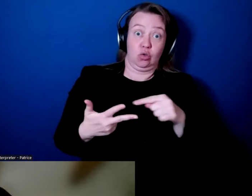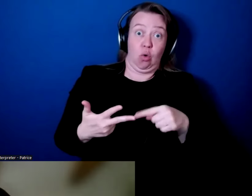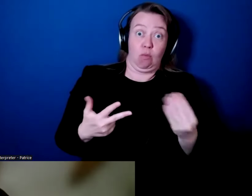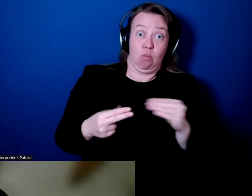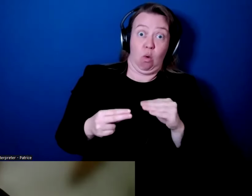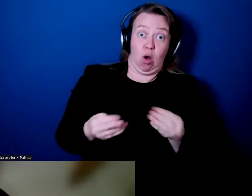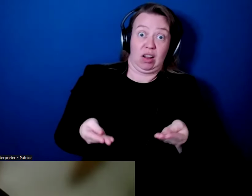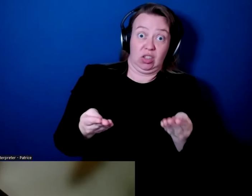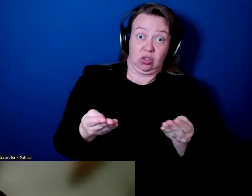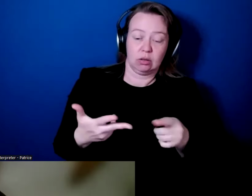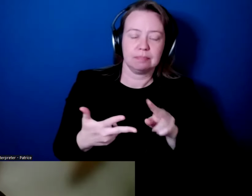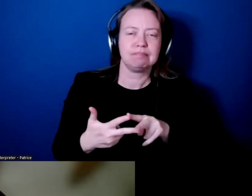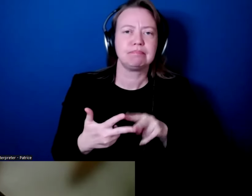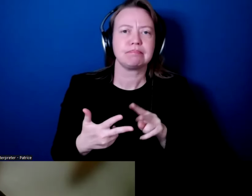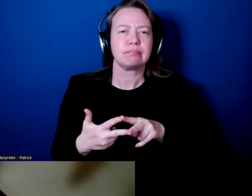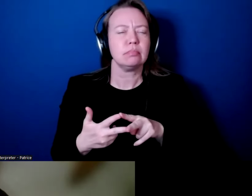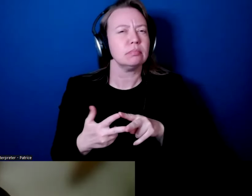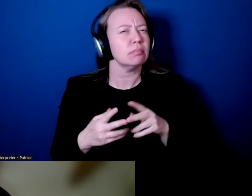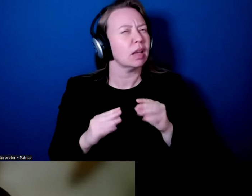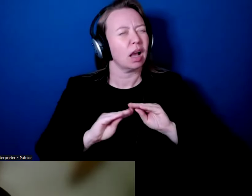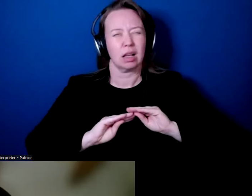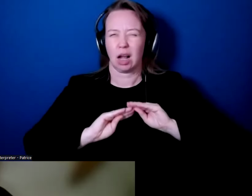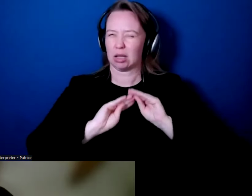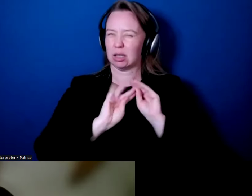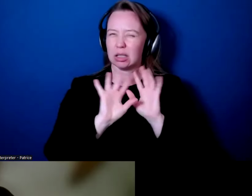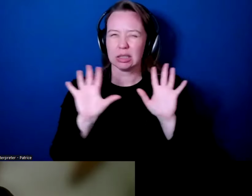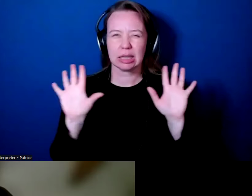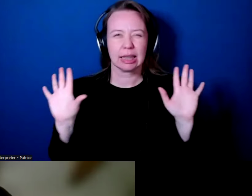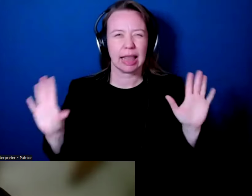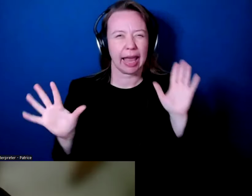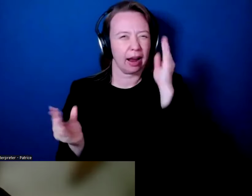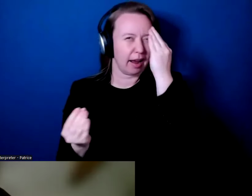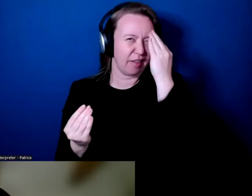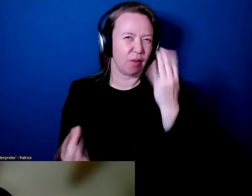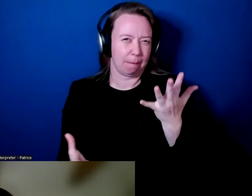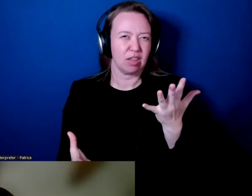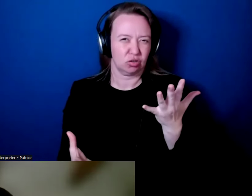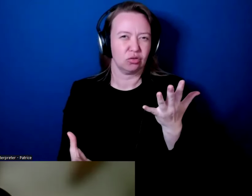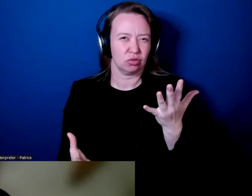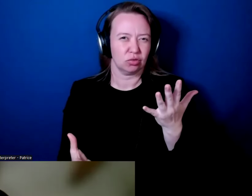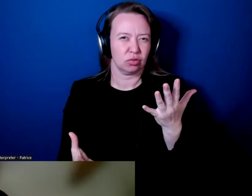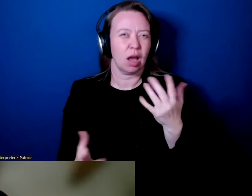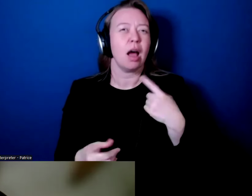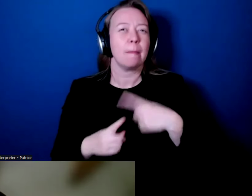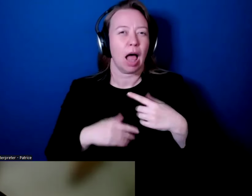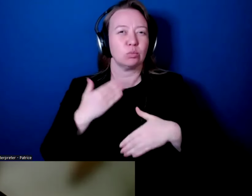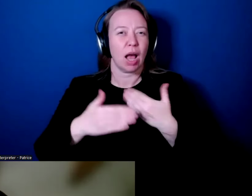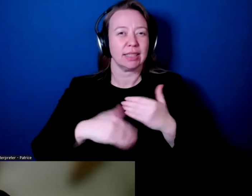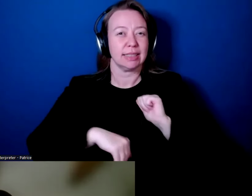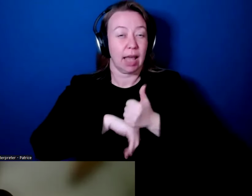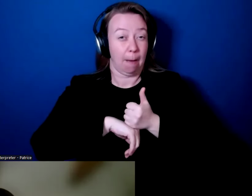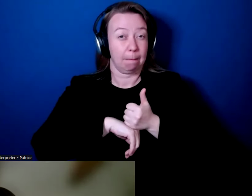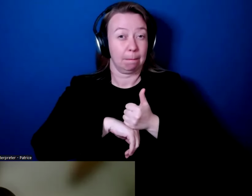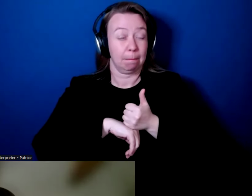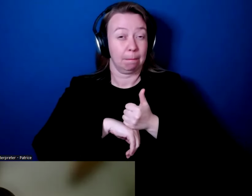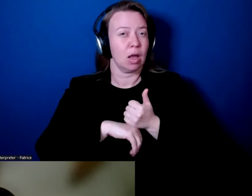are important are having very clear information and processes in place around what are